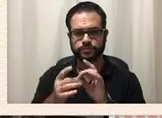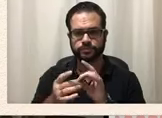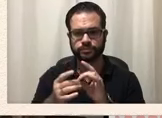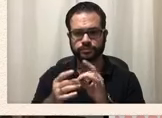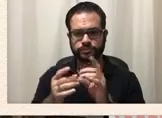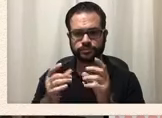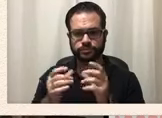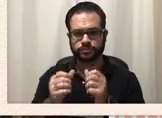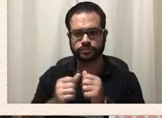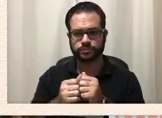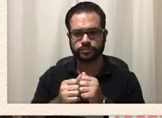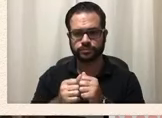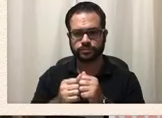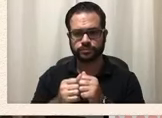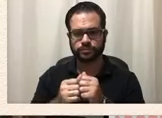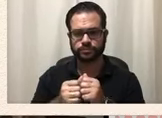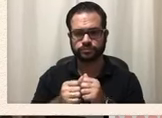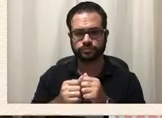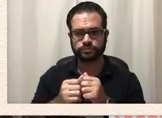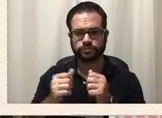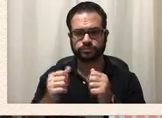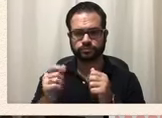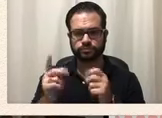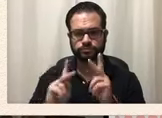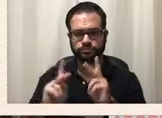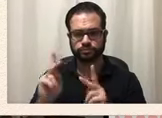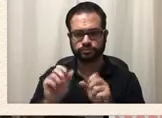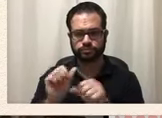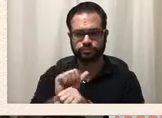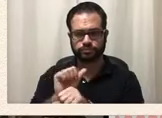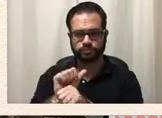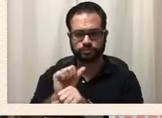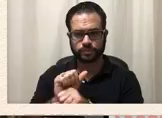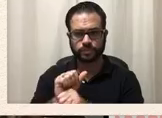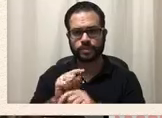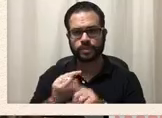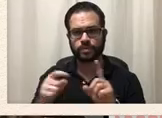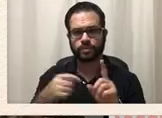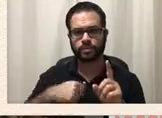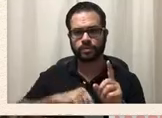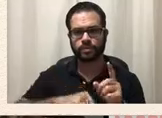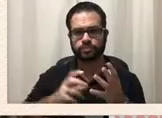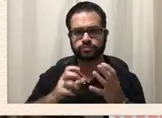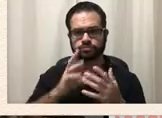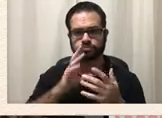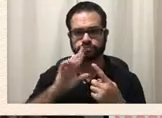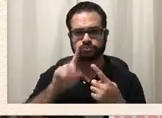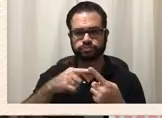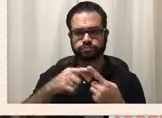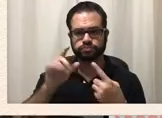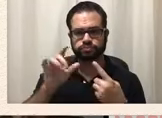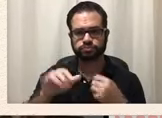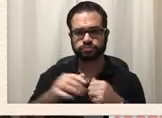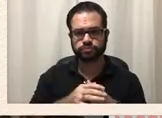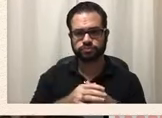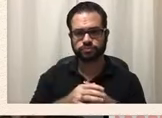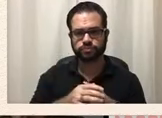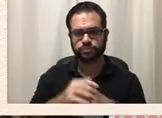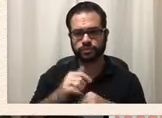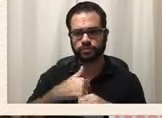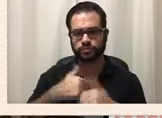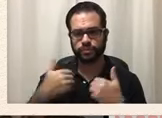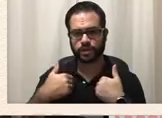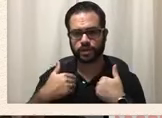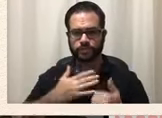community. So this is what we want to do. I asked my advisor to join me